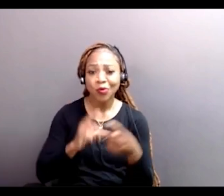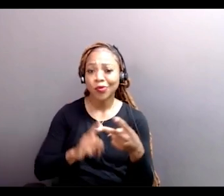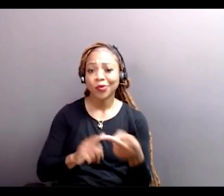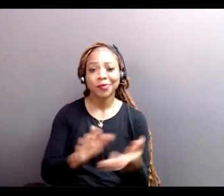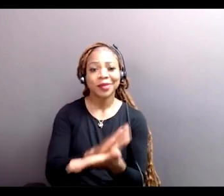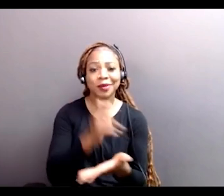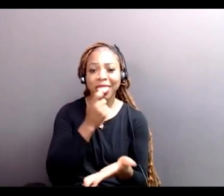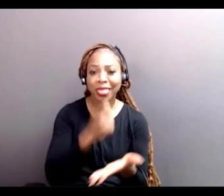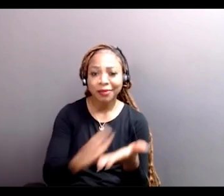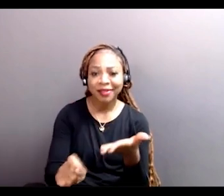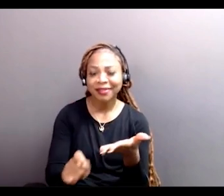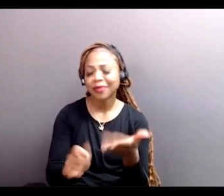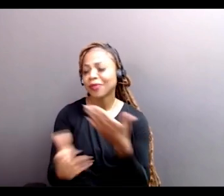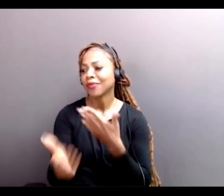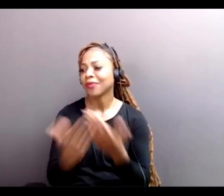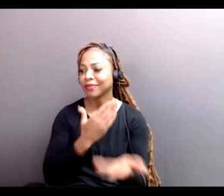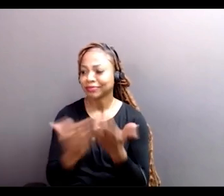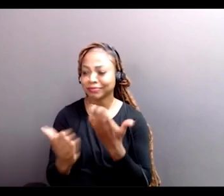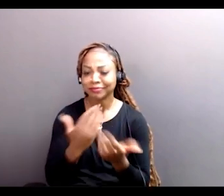and paper.